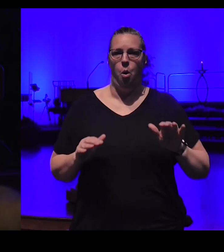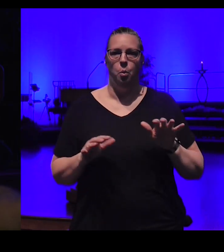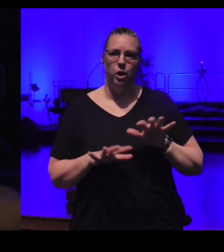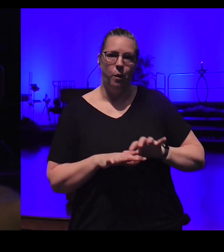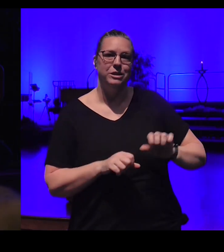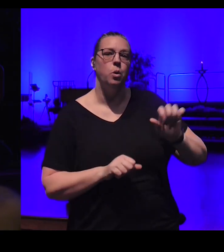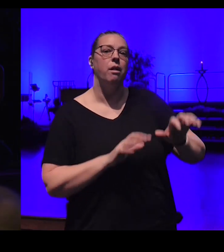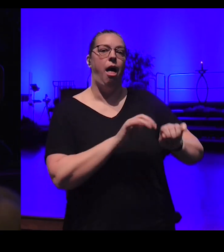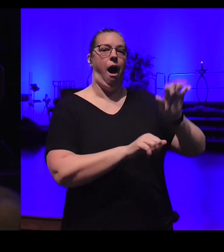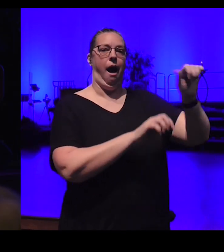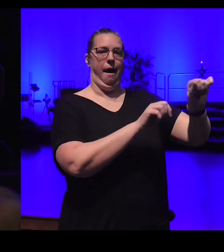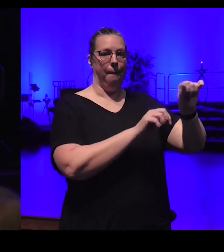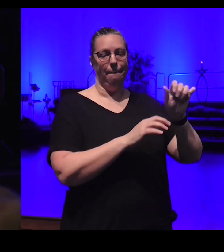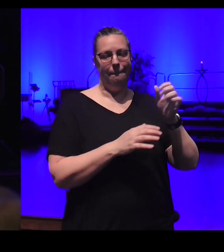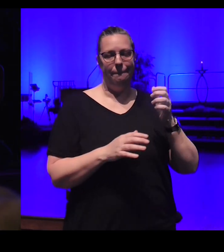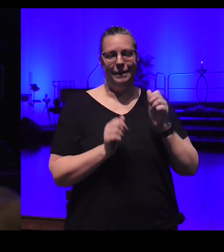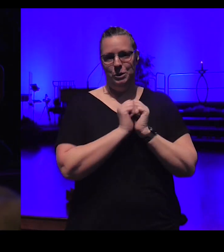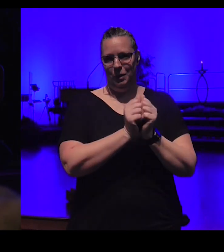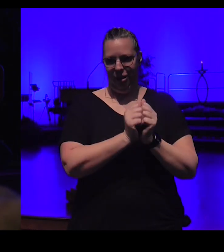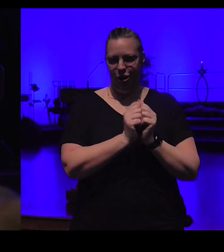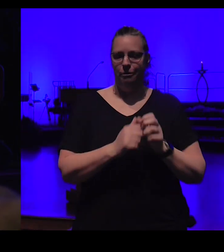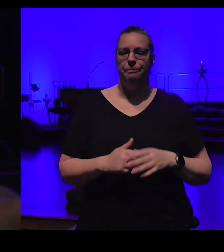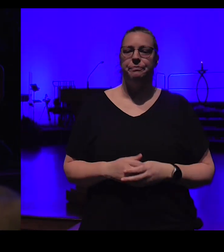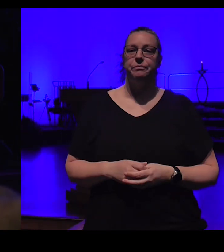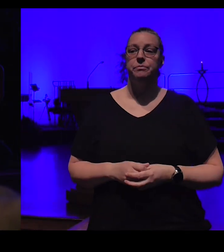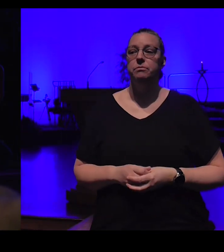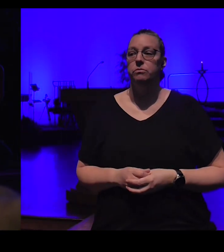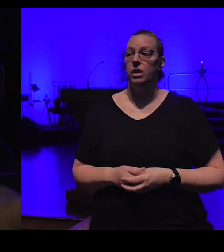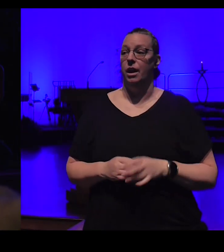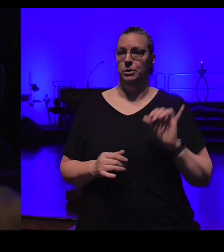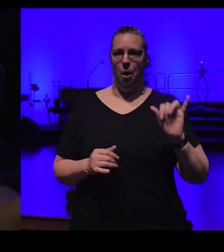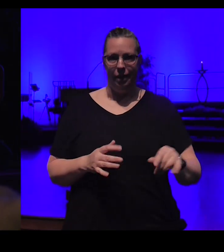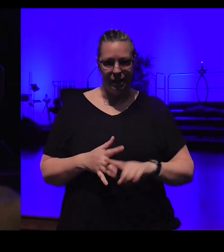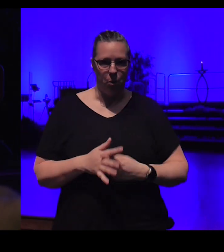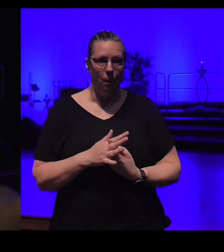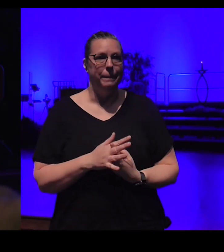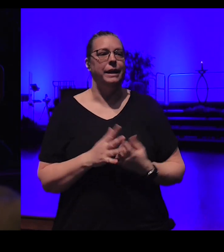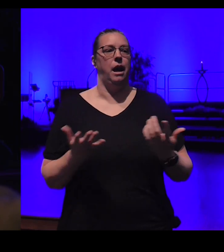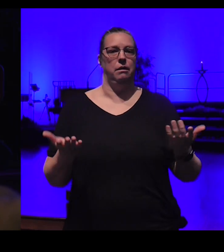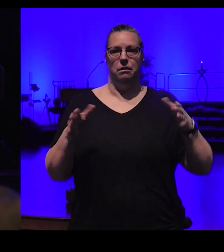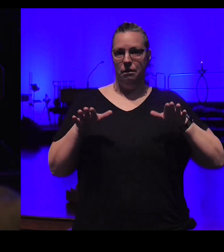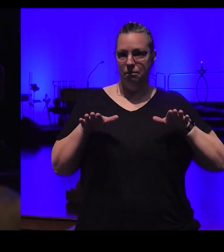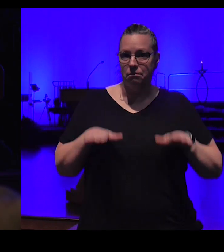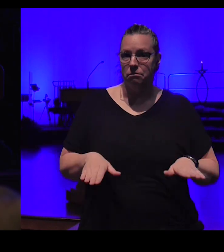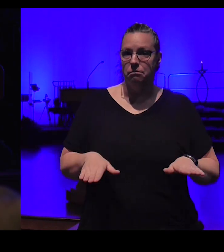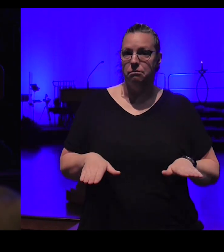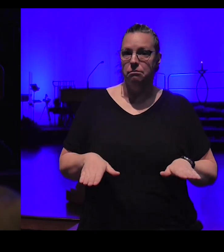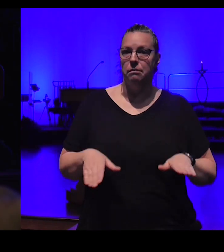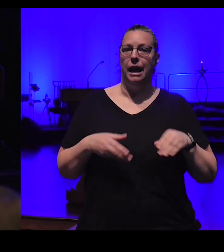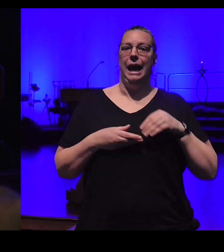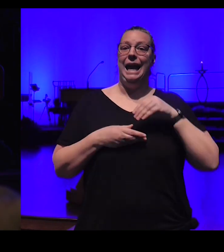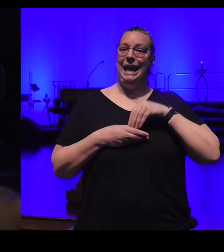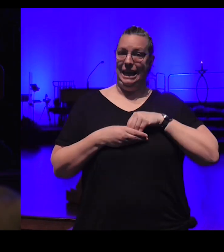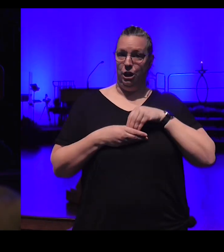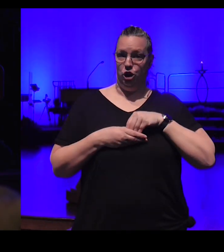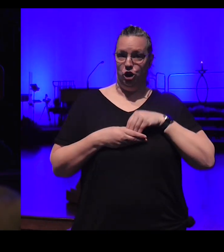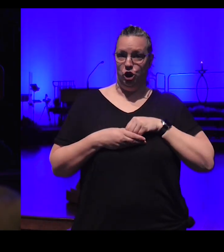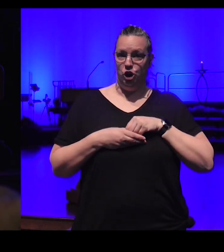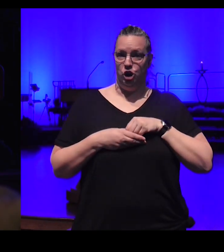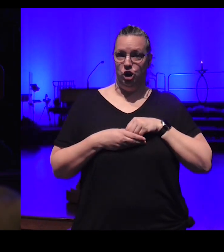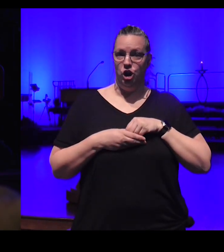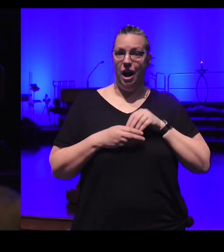the sacred mountain. And that's where we begin, with an inner summit. An